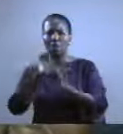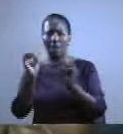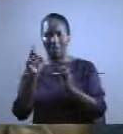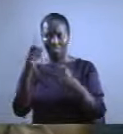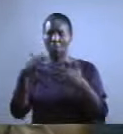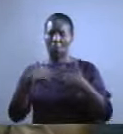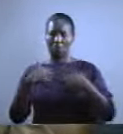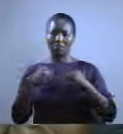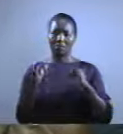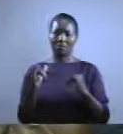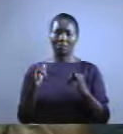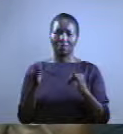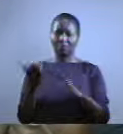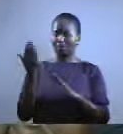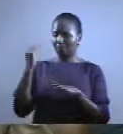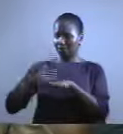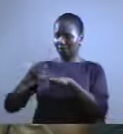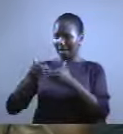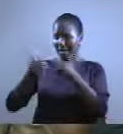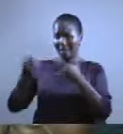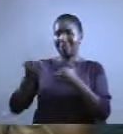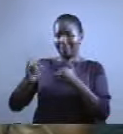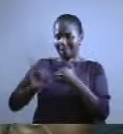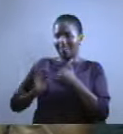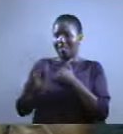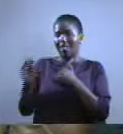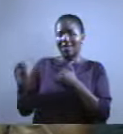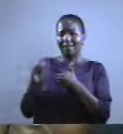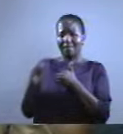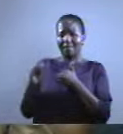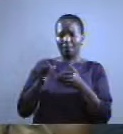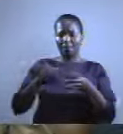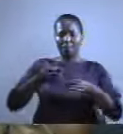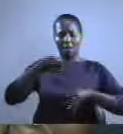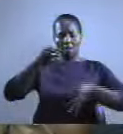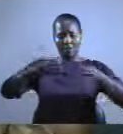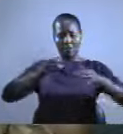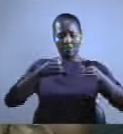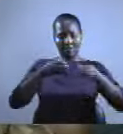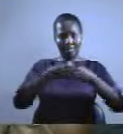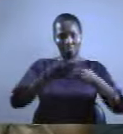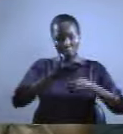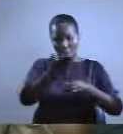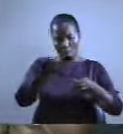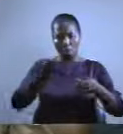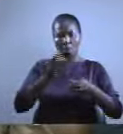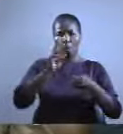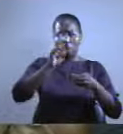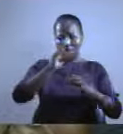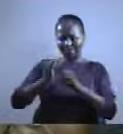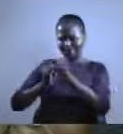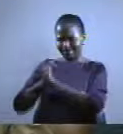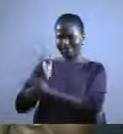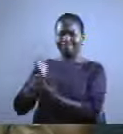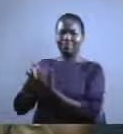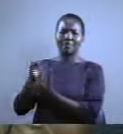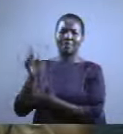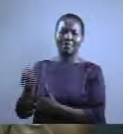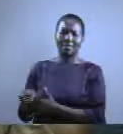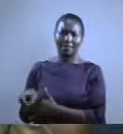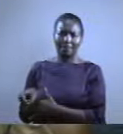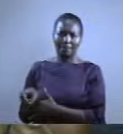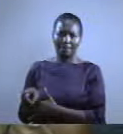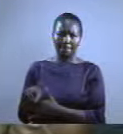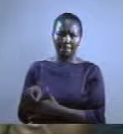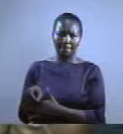The remnants of apartheid are evidence in this, and political leaders across the board need to take steps in addressing these.